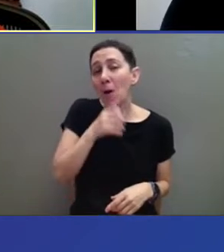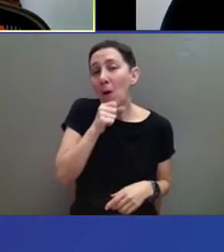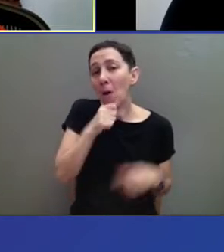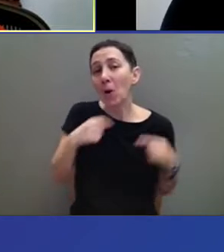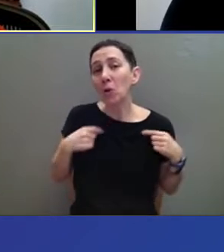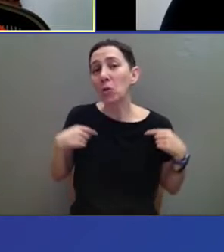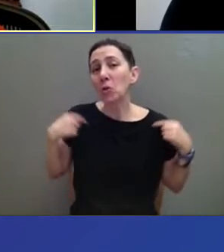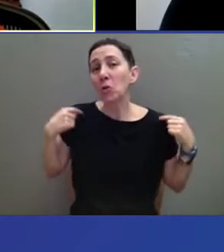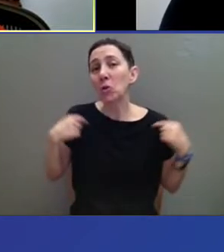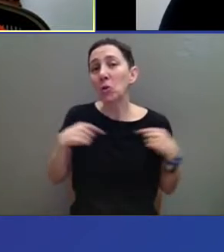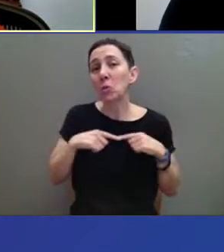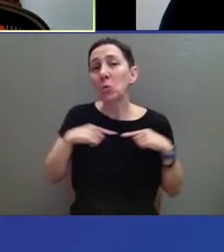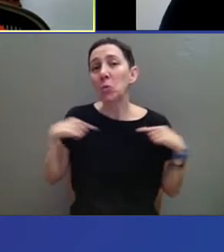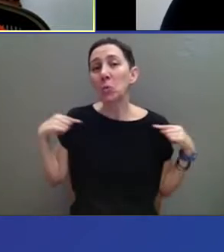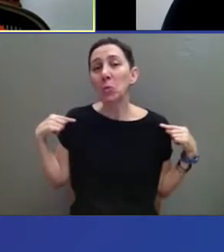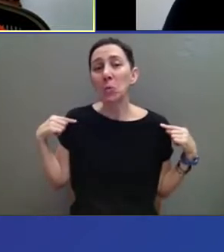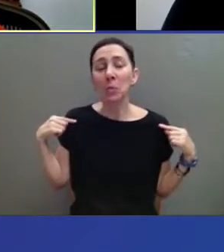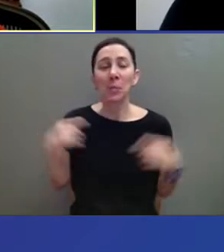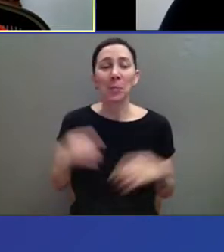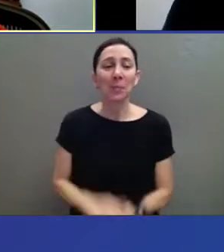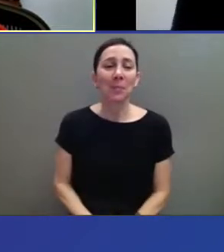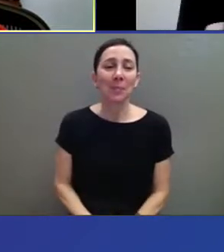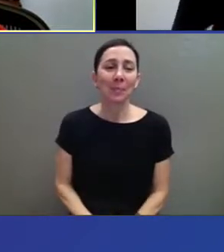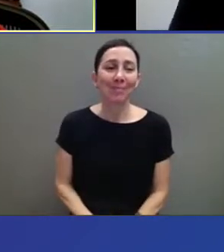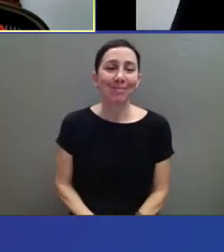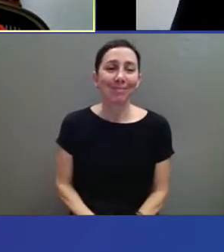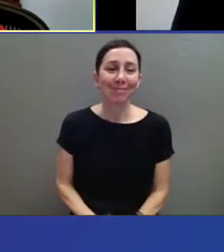top at the bottom of the screen.